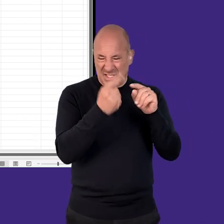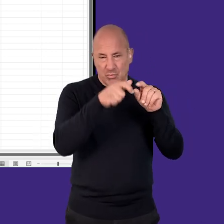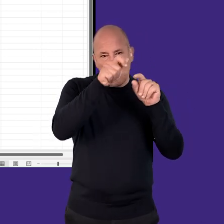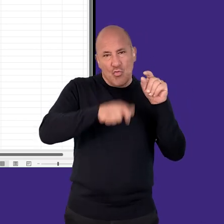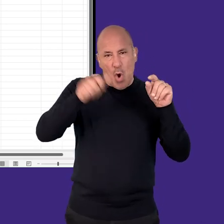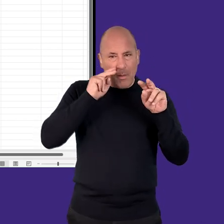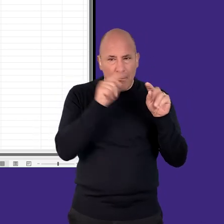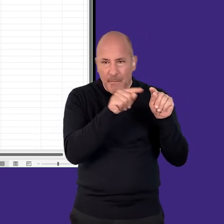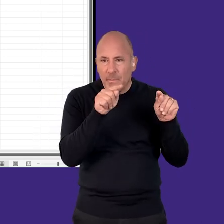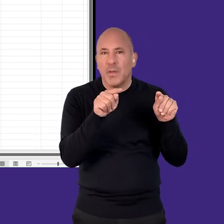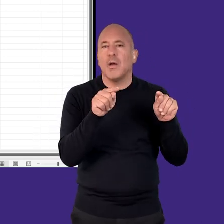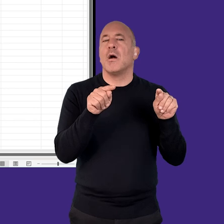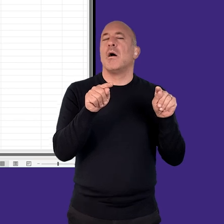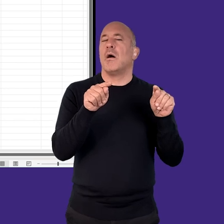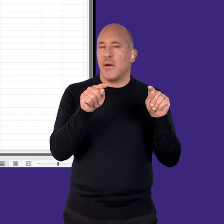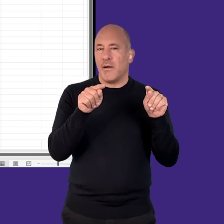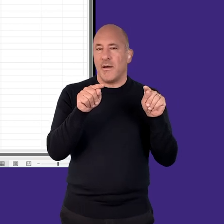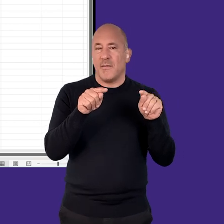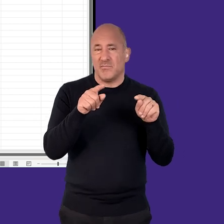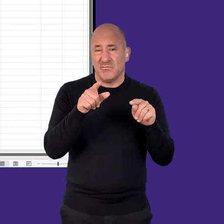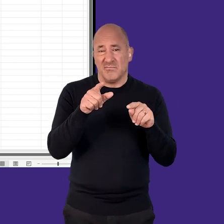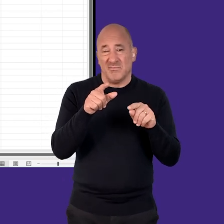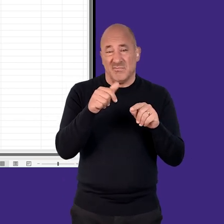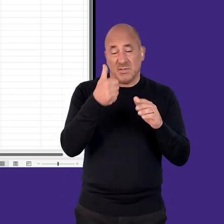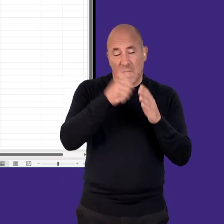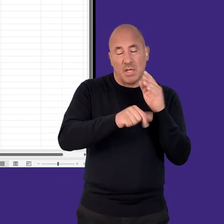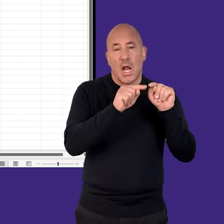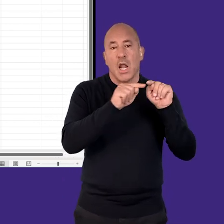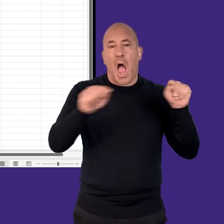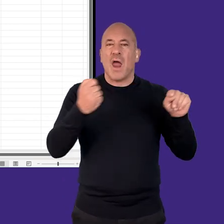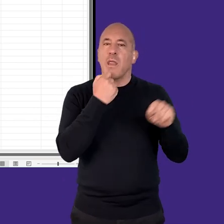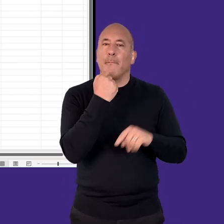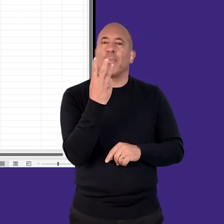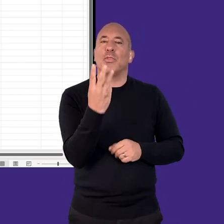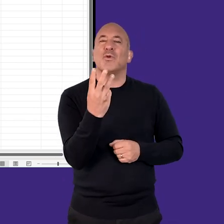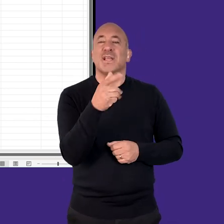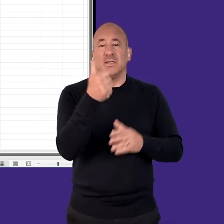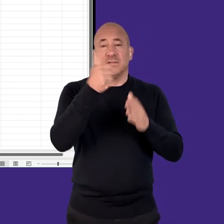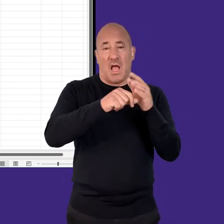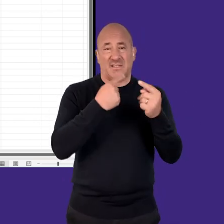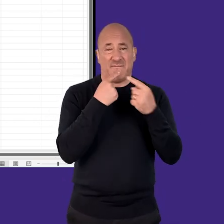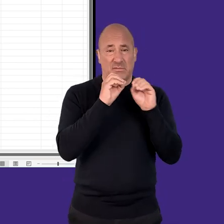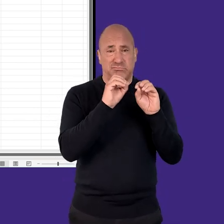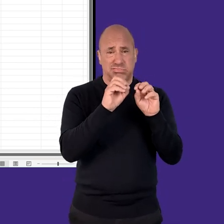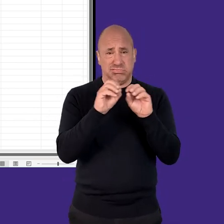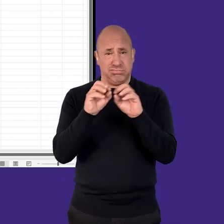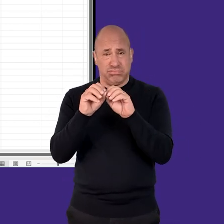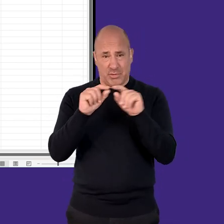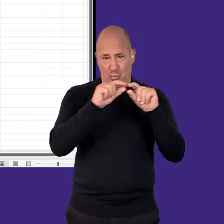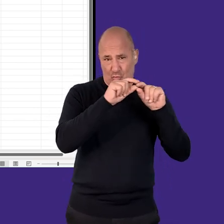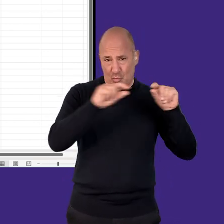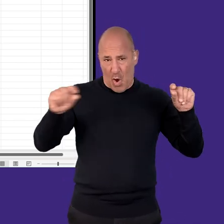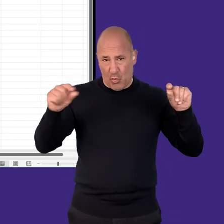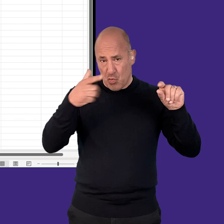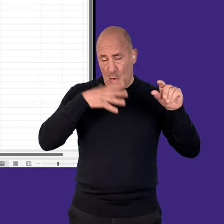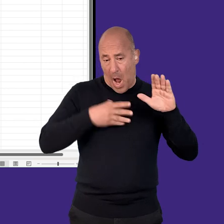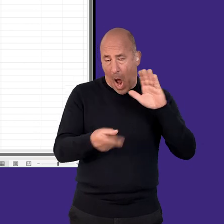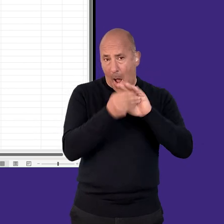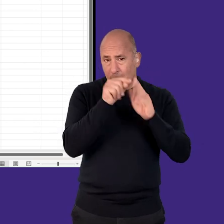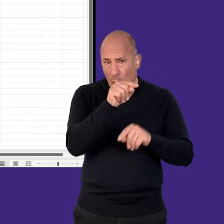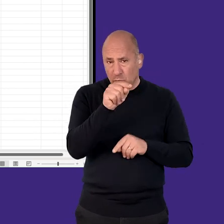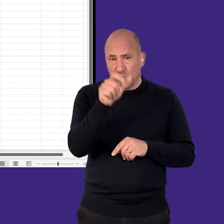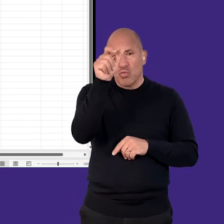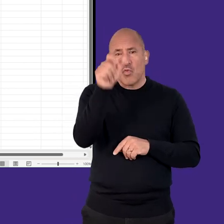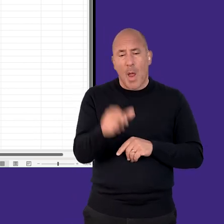is required for each column. You should start filling in your data from line 3. In each row you are intending